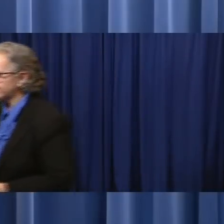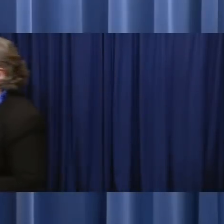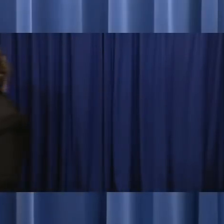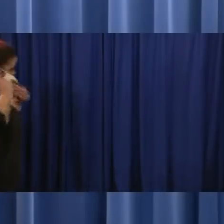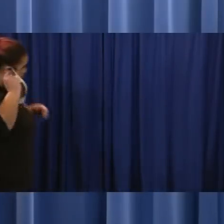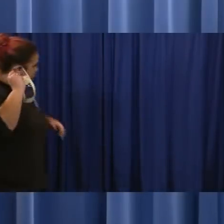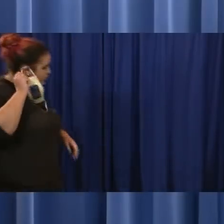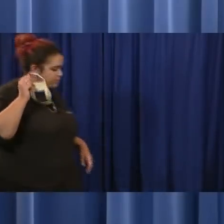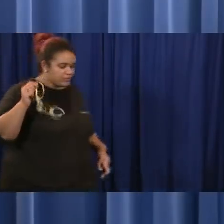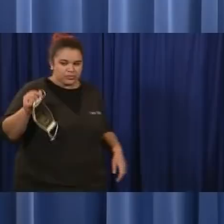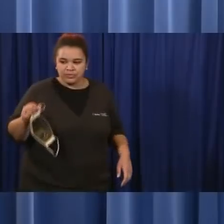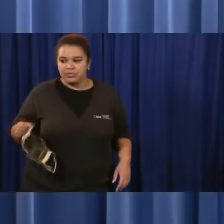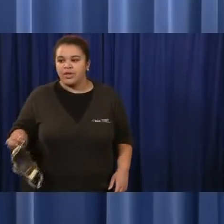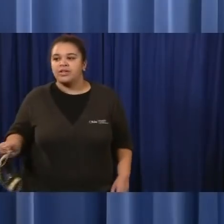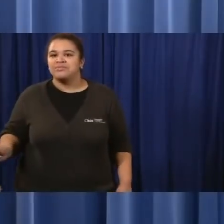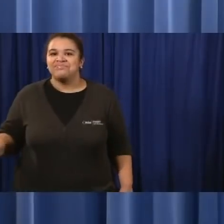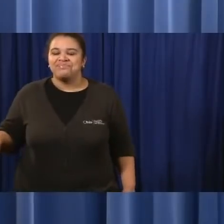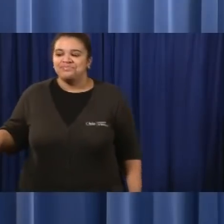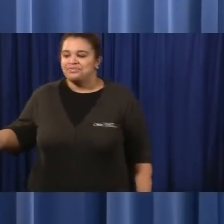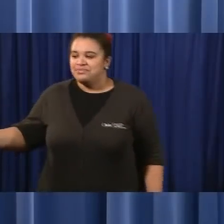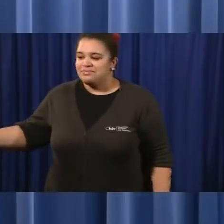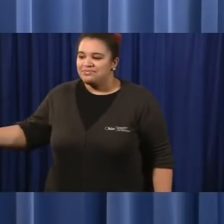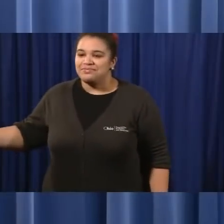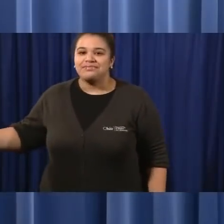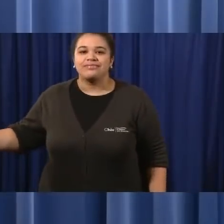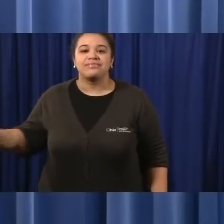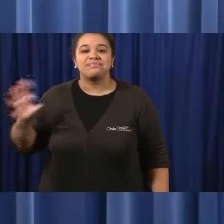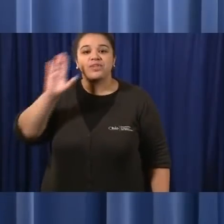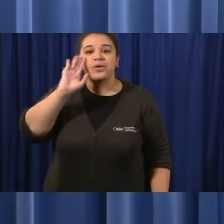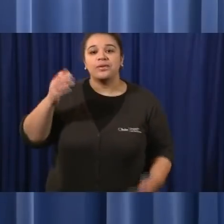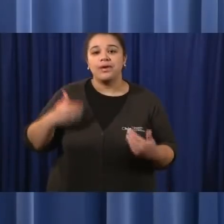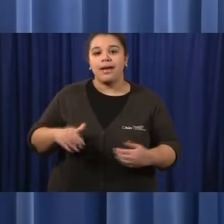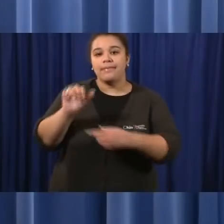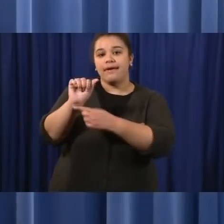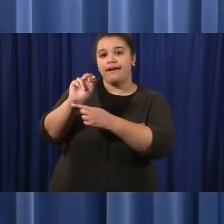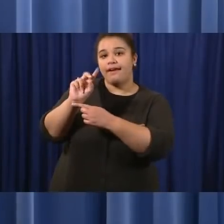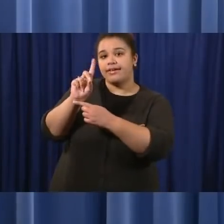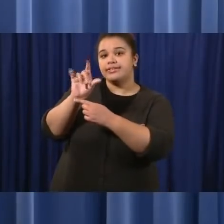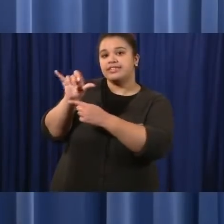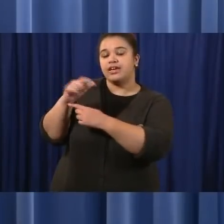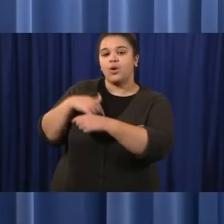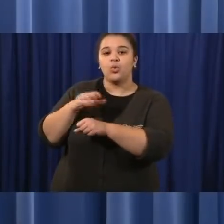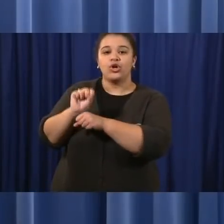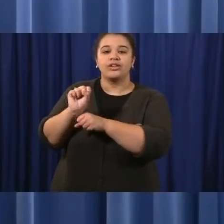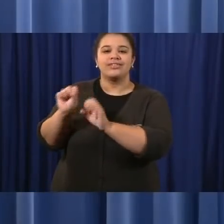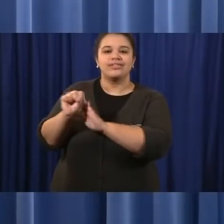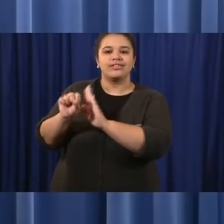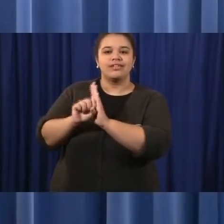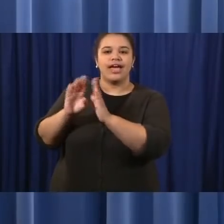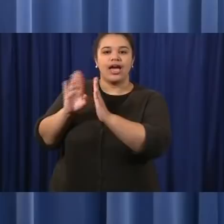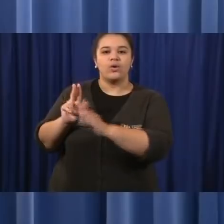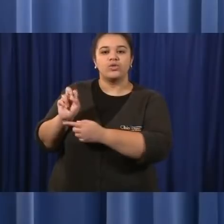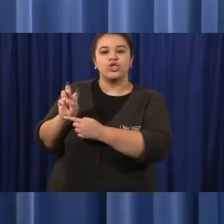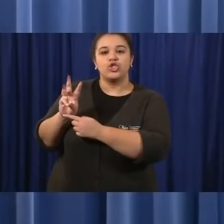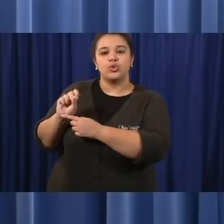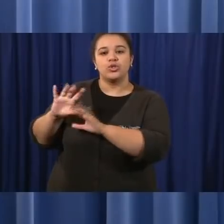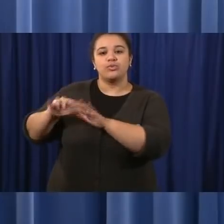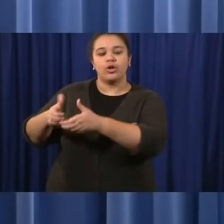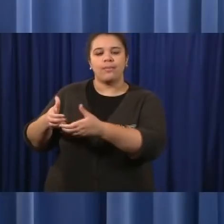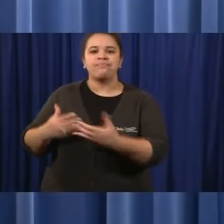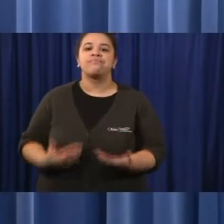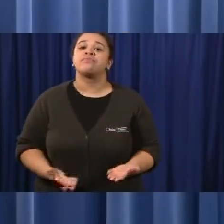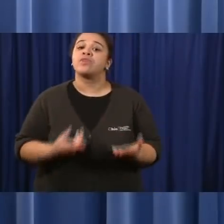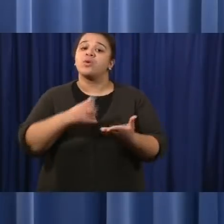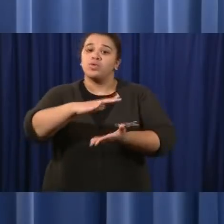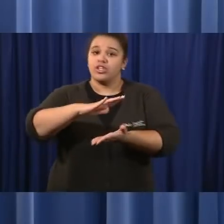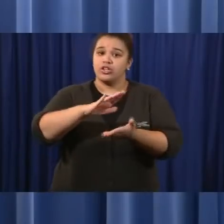Hi, Governor. Andy Chow with Ohio Public Radio, Television, State House News Bureau. On the issue of child care class sizes,